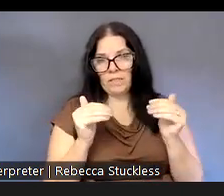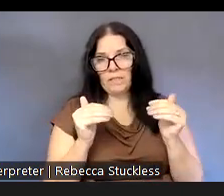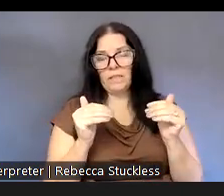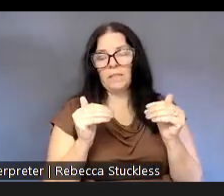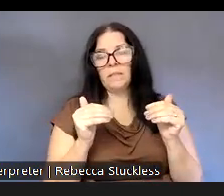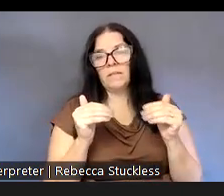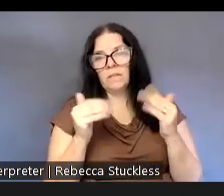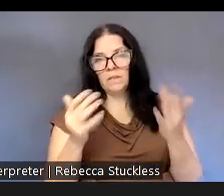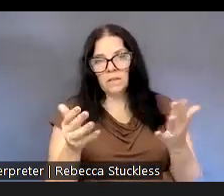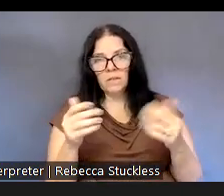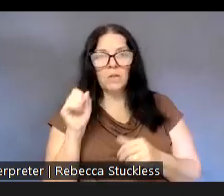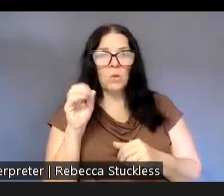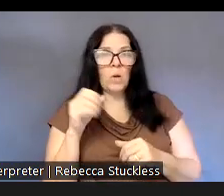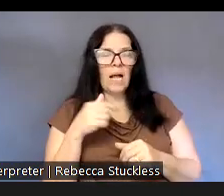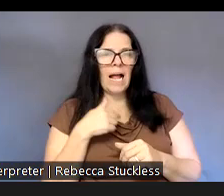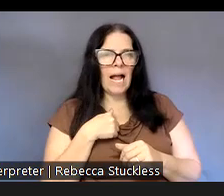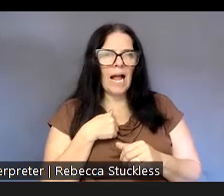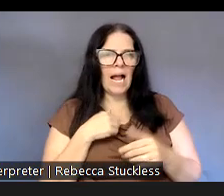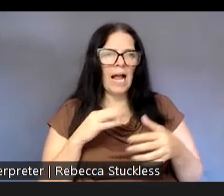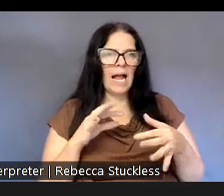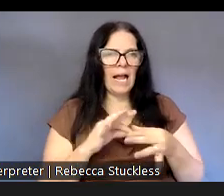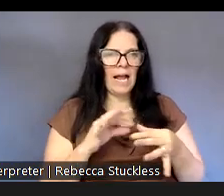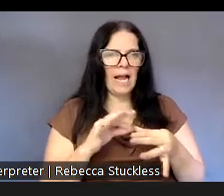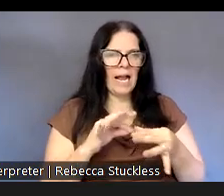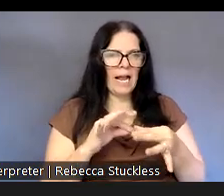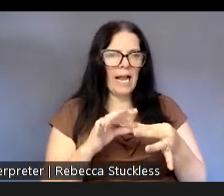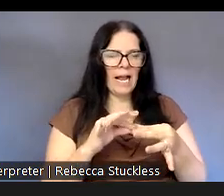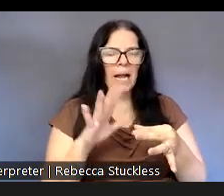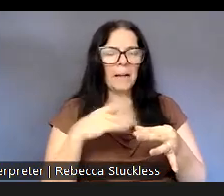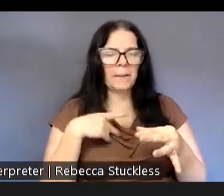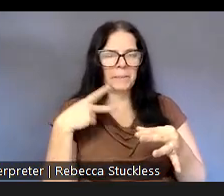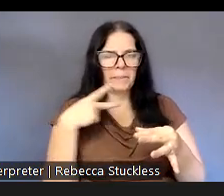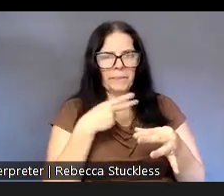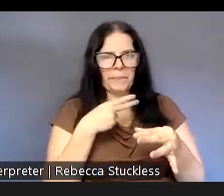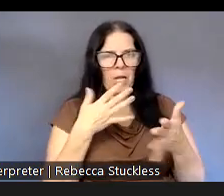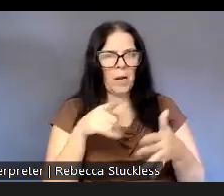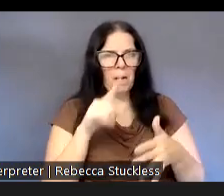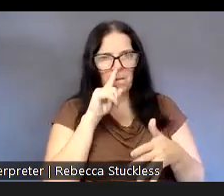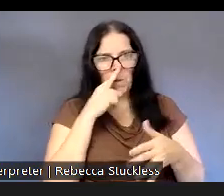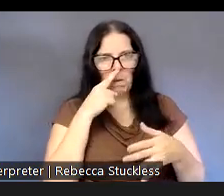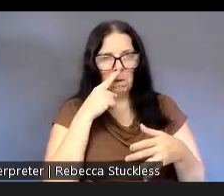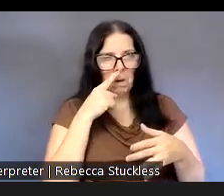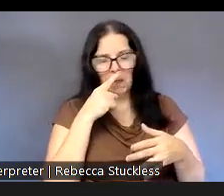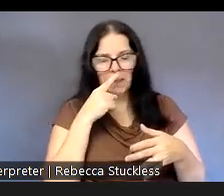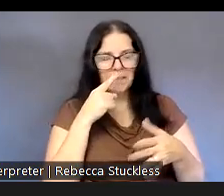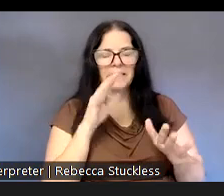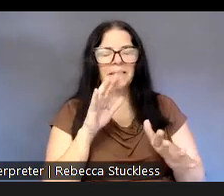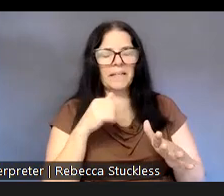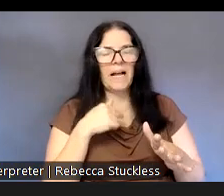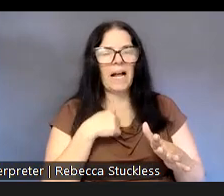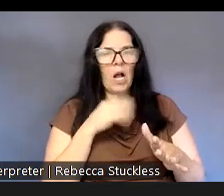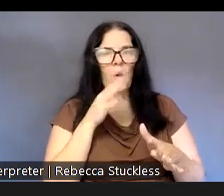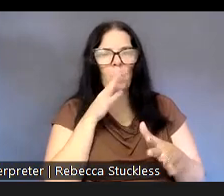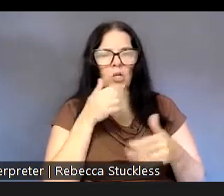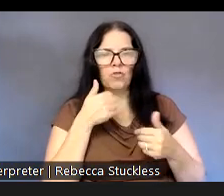I save my breath, and so I don't bore you to tears. Henceforth, I'm going to do my best to refer to